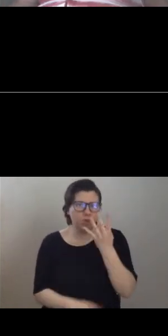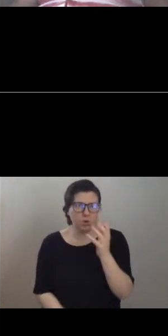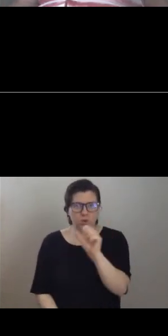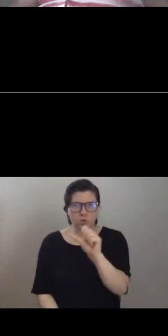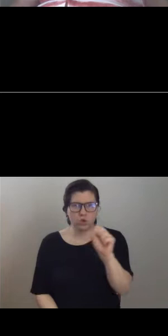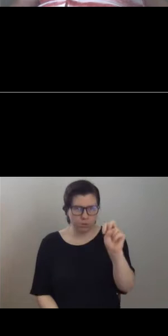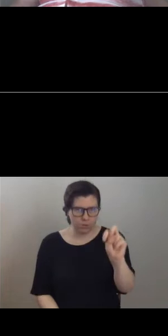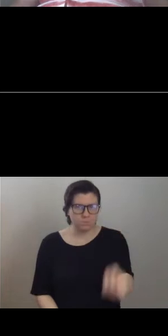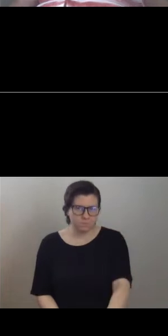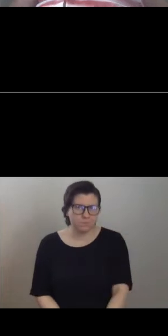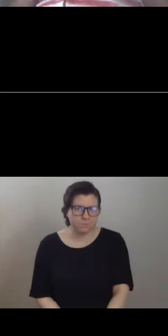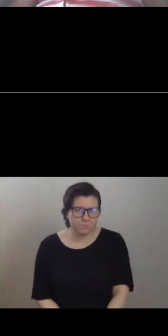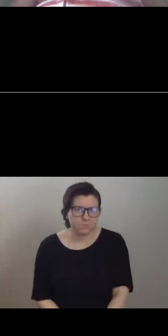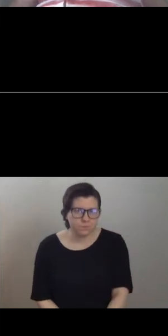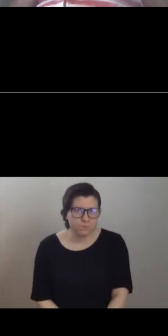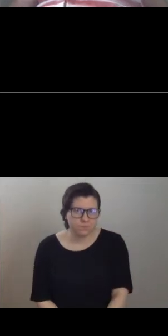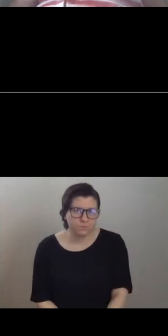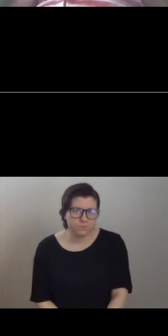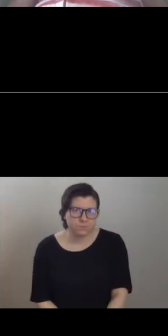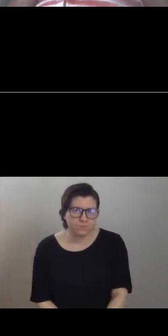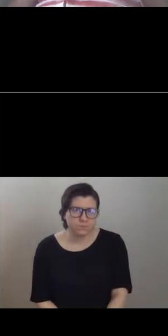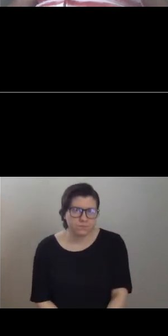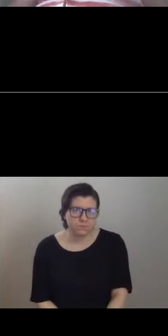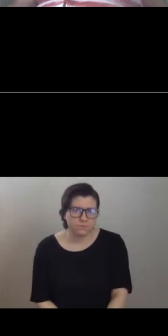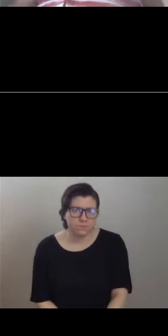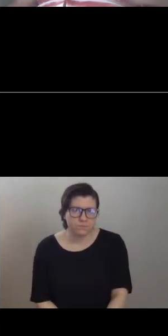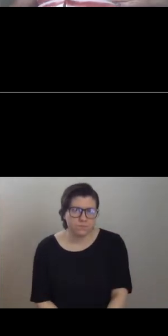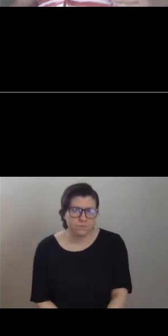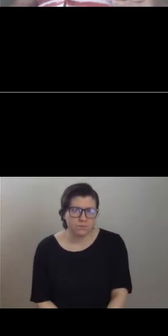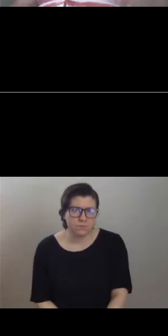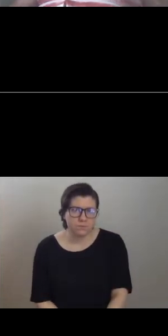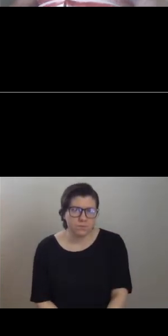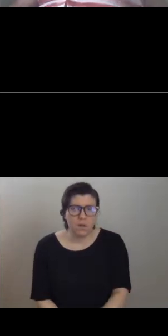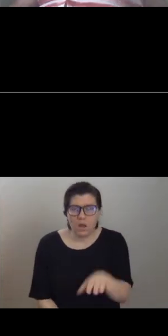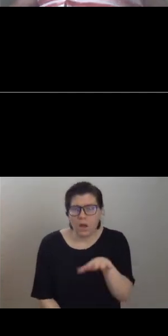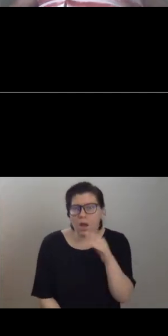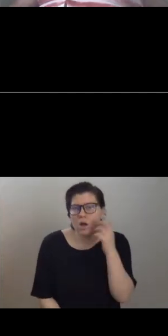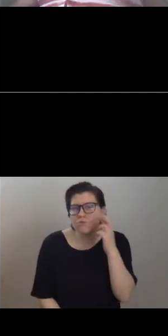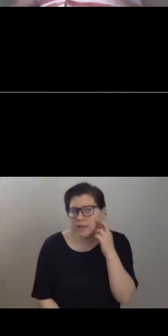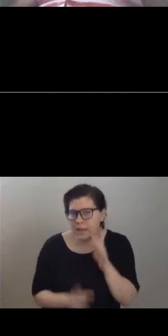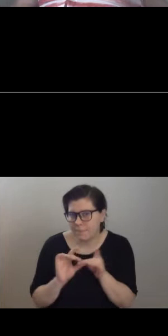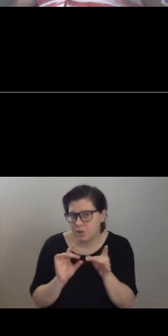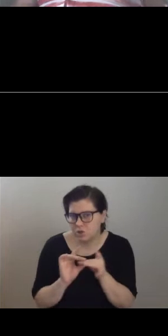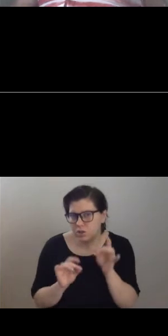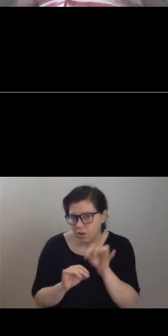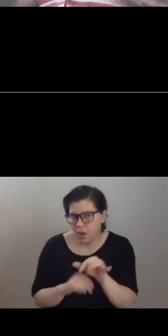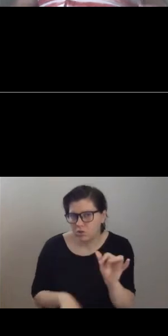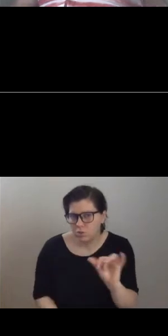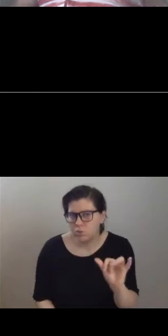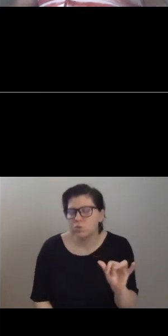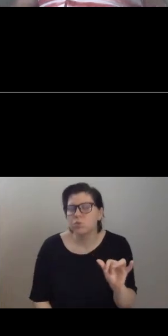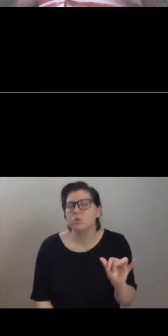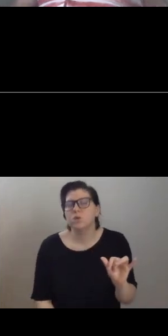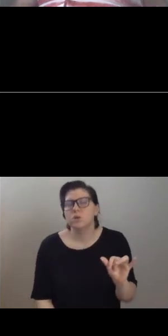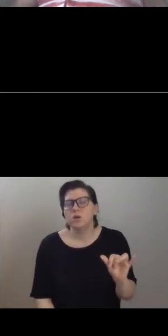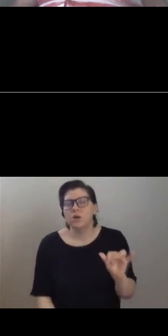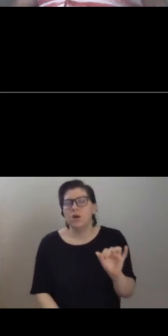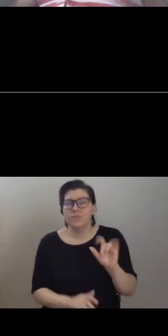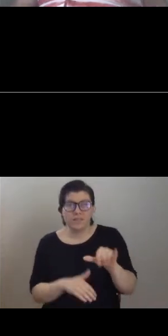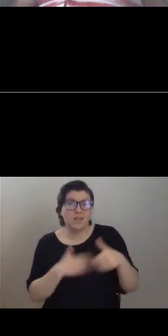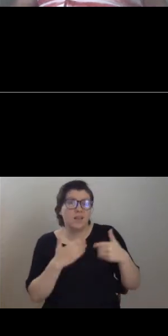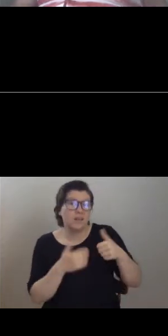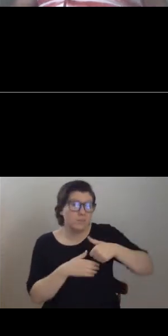number. And why I mentioned that also, it brings up another point